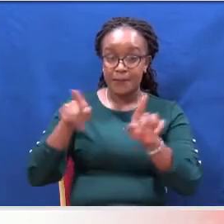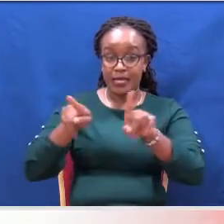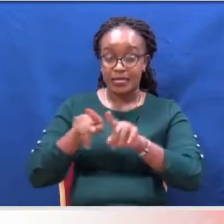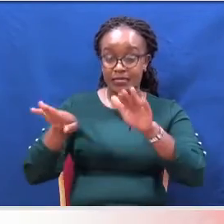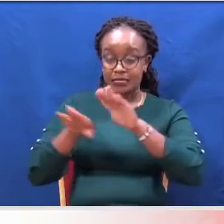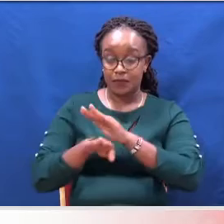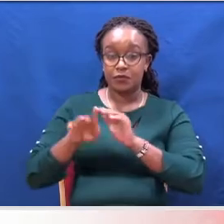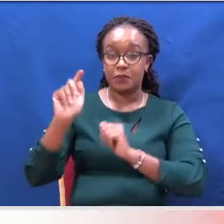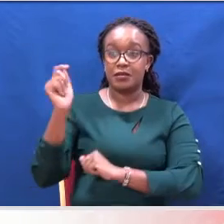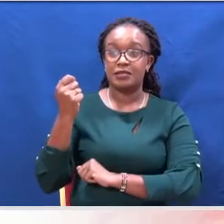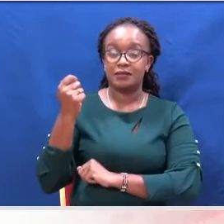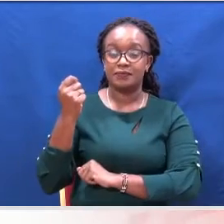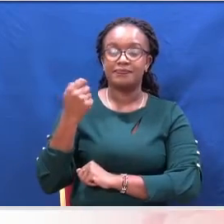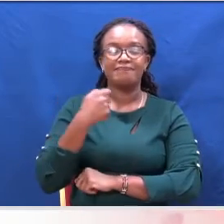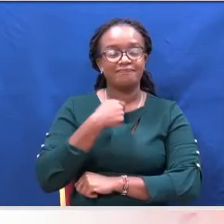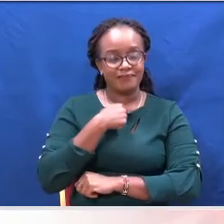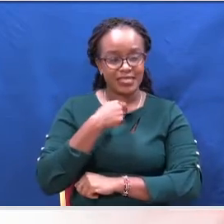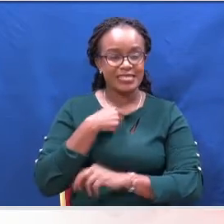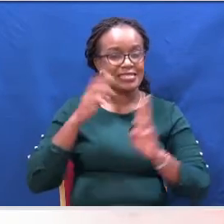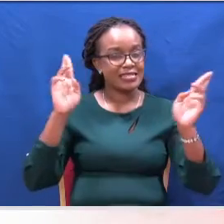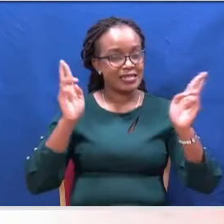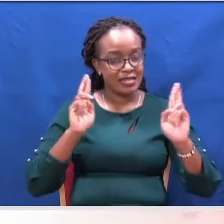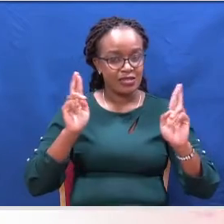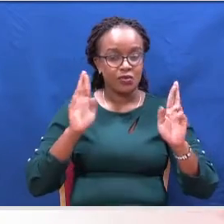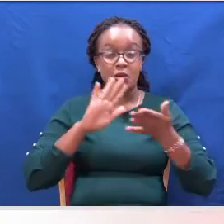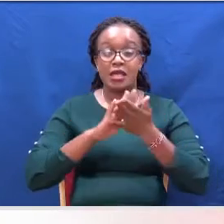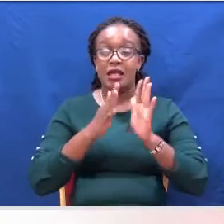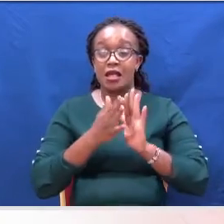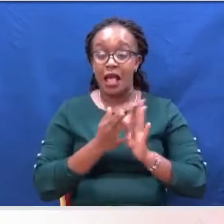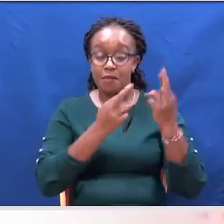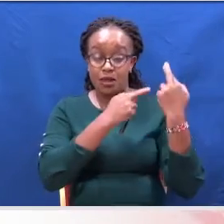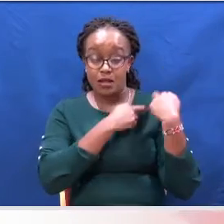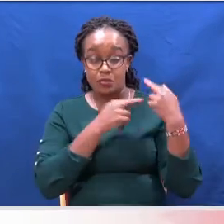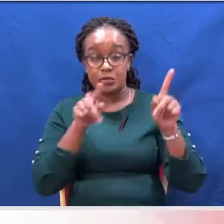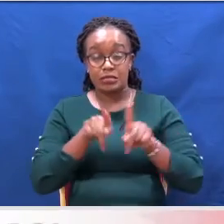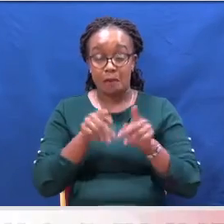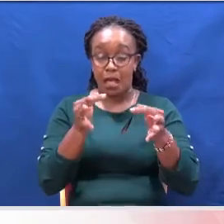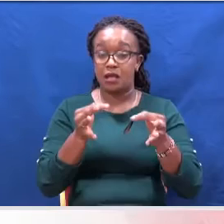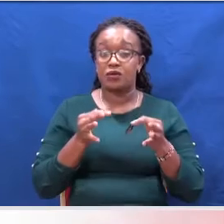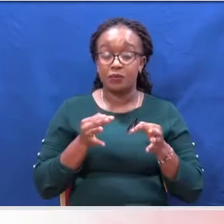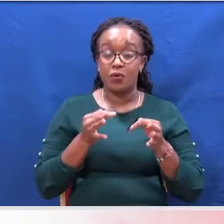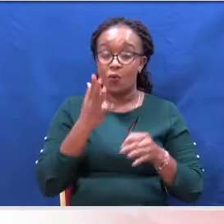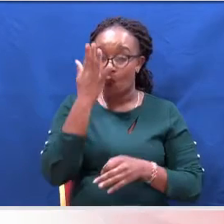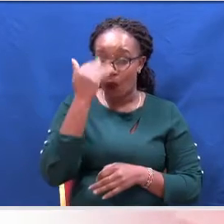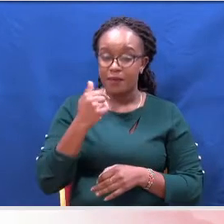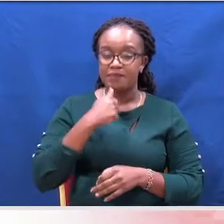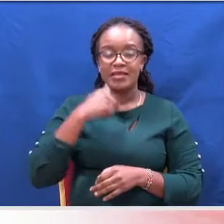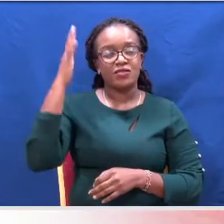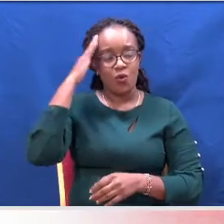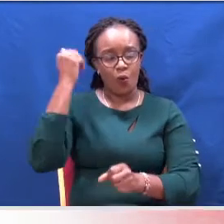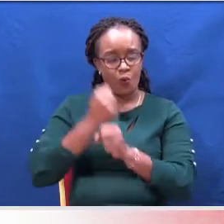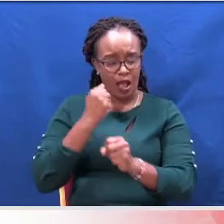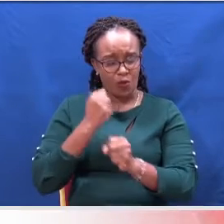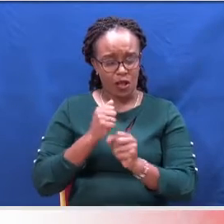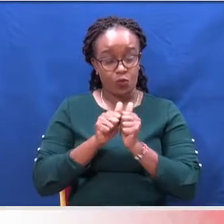country. I am prepared to be held to account because I have no doubt in my capacity to deliver. The second in